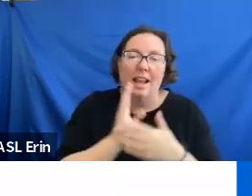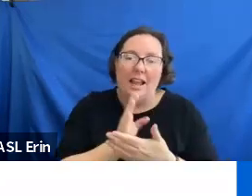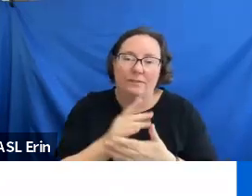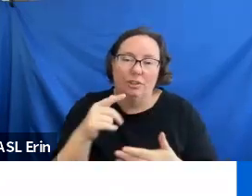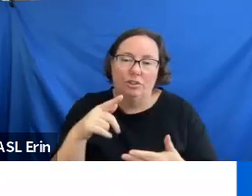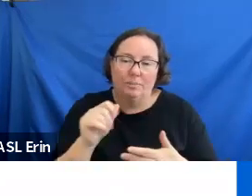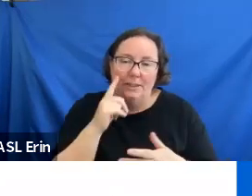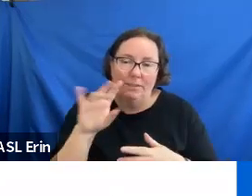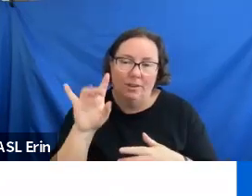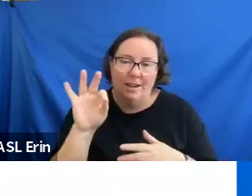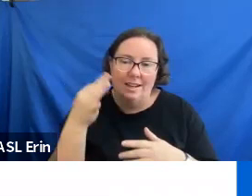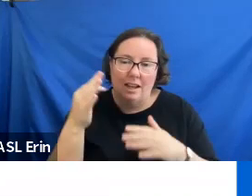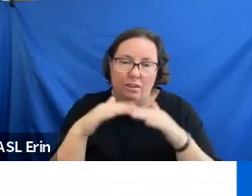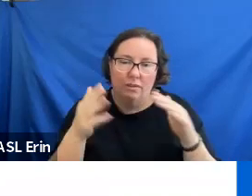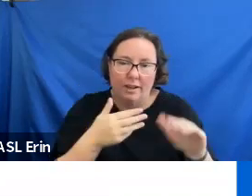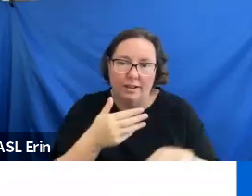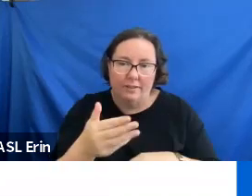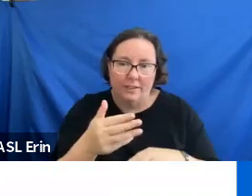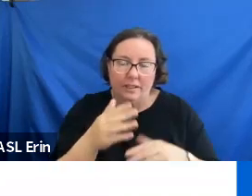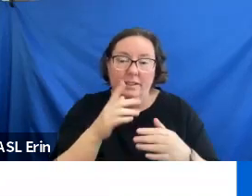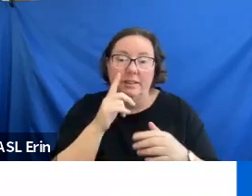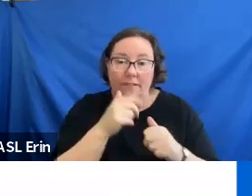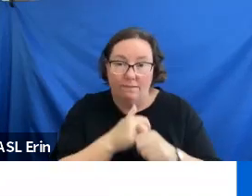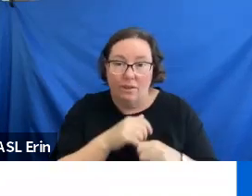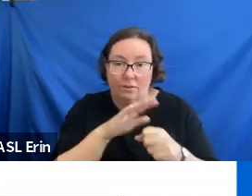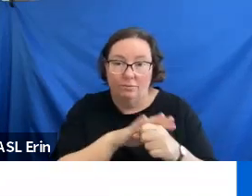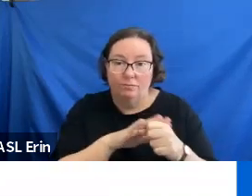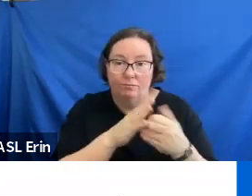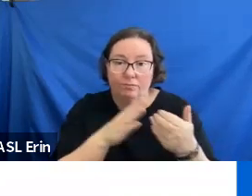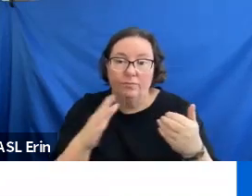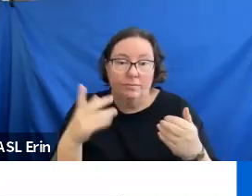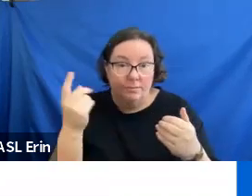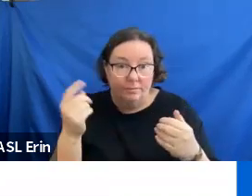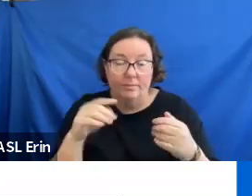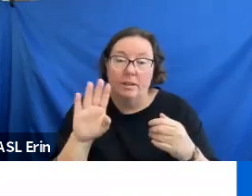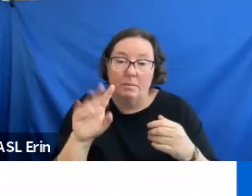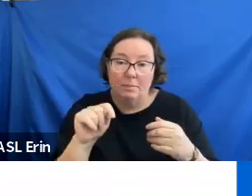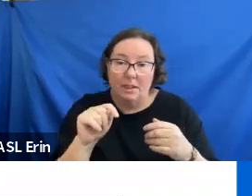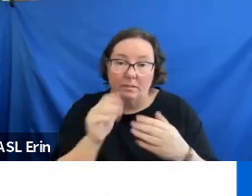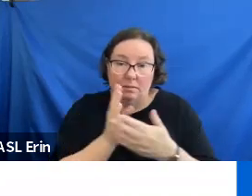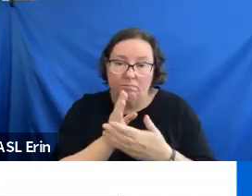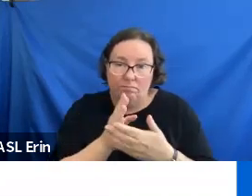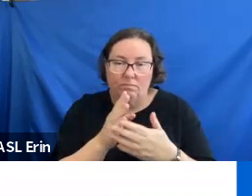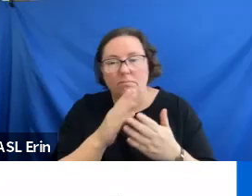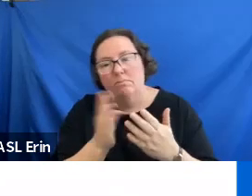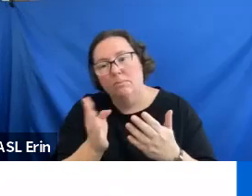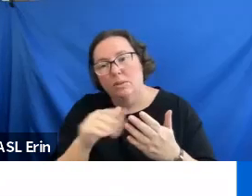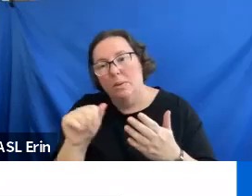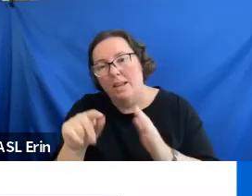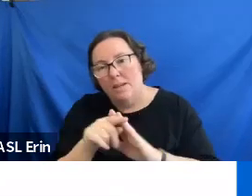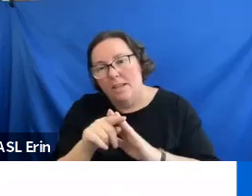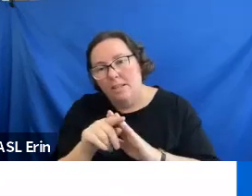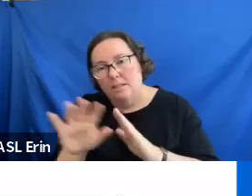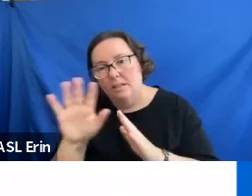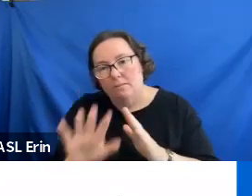again across neighborhoods, solidly within a B+ to an A-